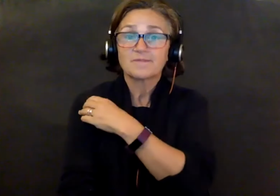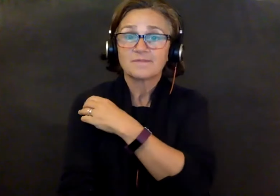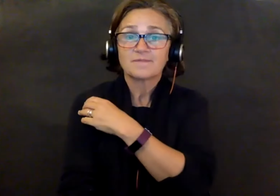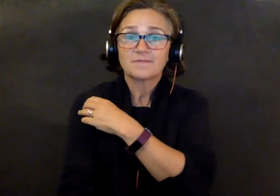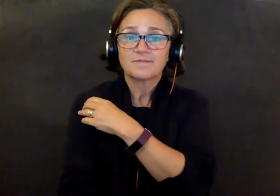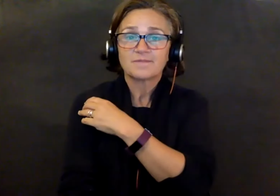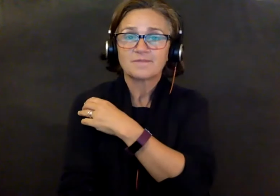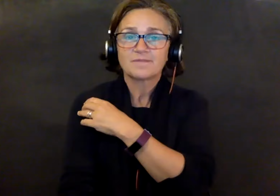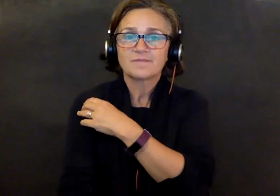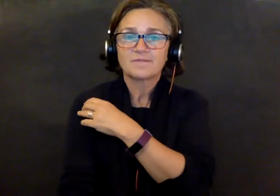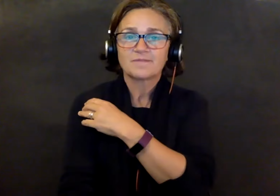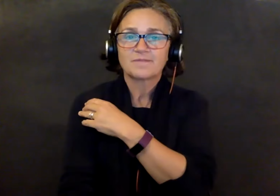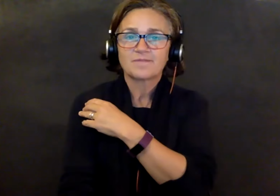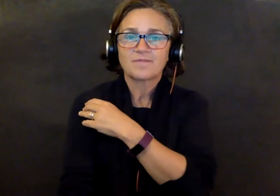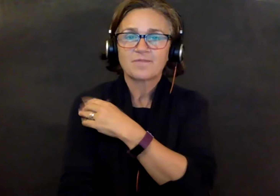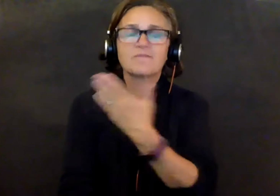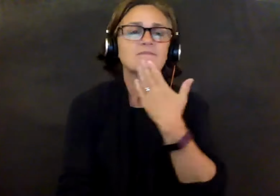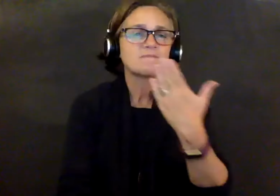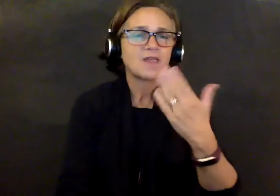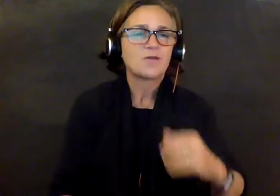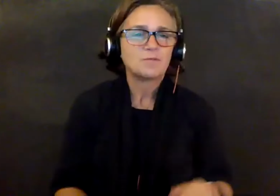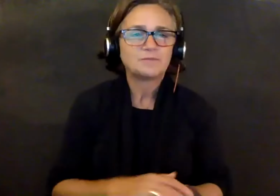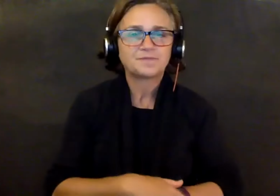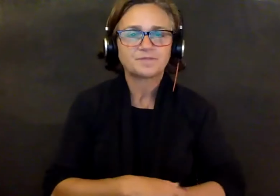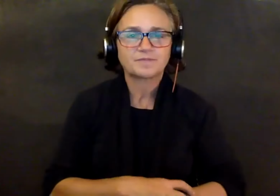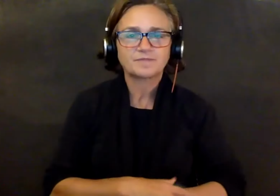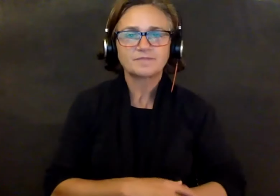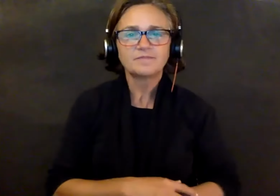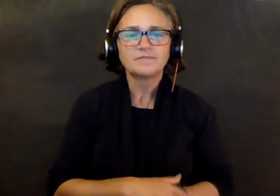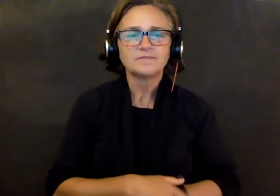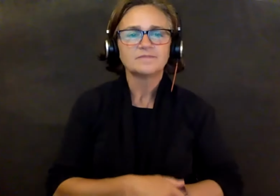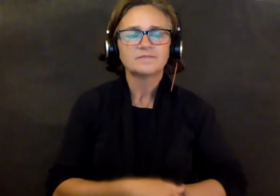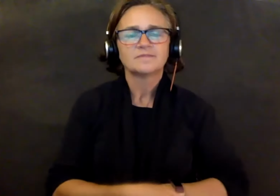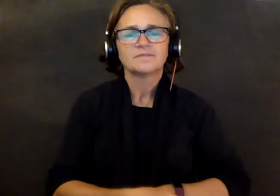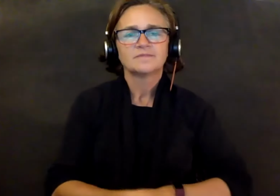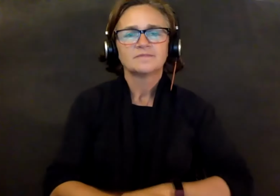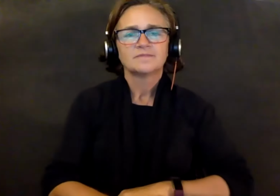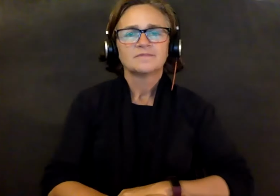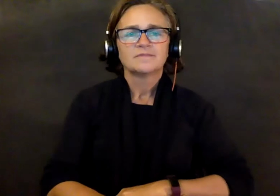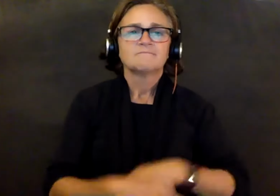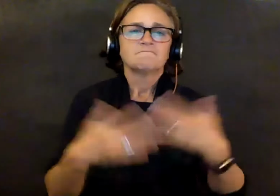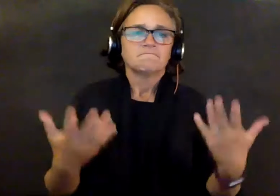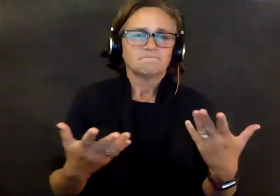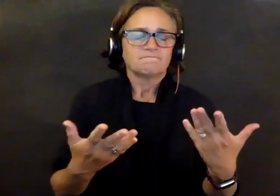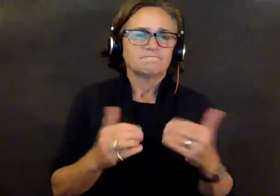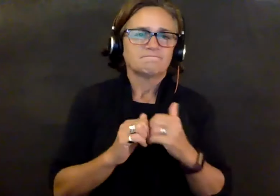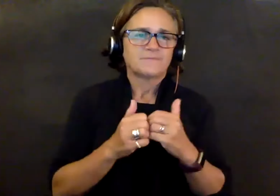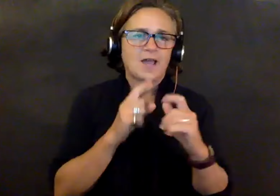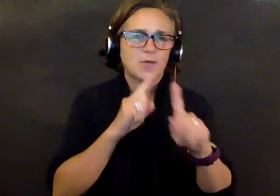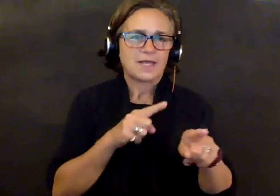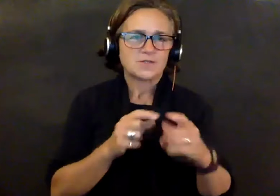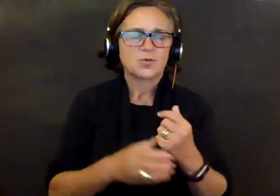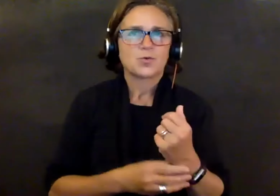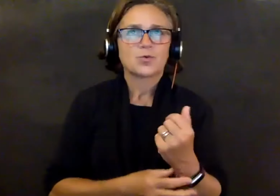Okay, Dr. Douge, we're ready. Okay, thank you. So, Roberto, I would